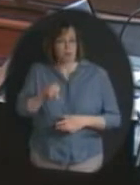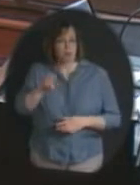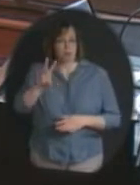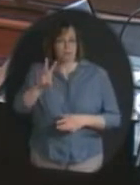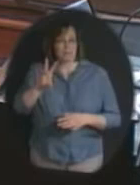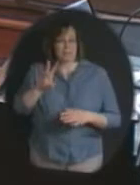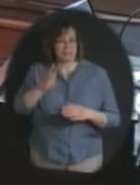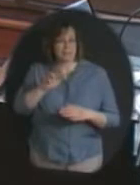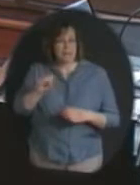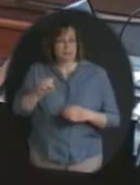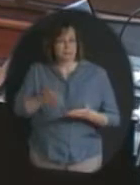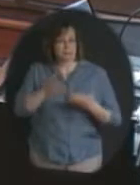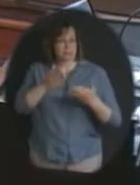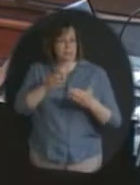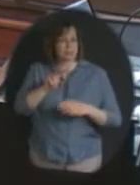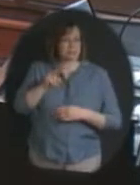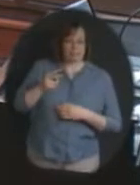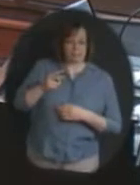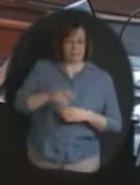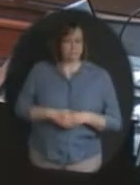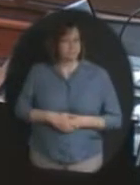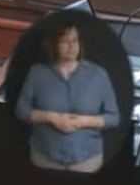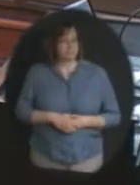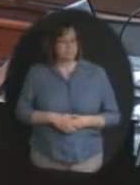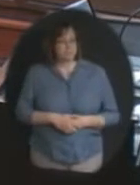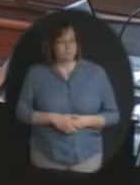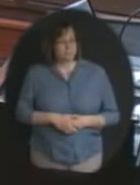as presented. Second.